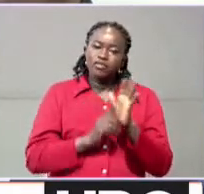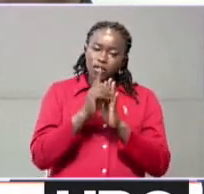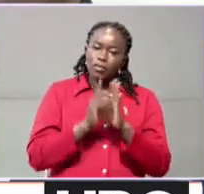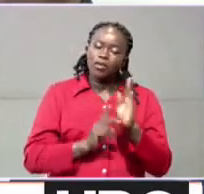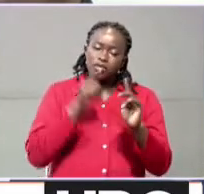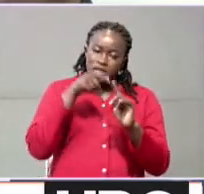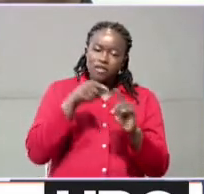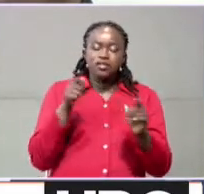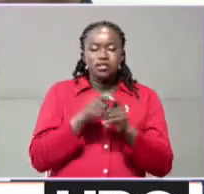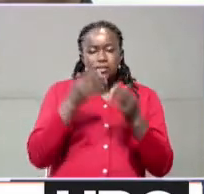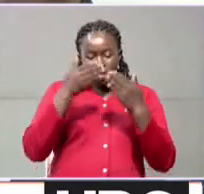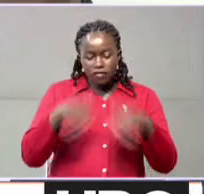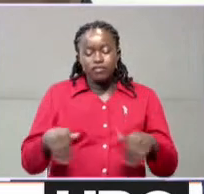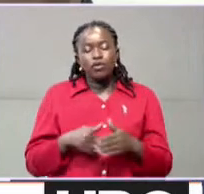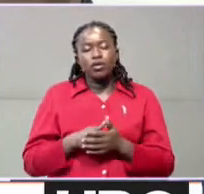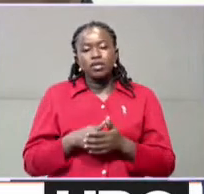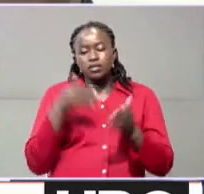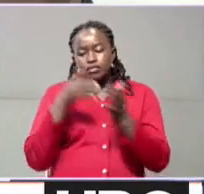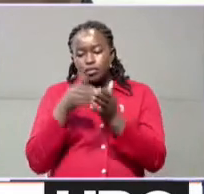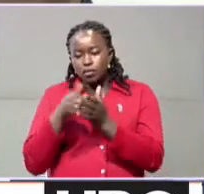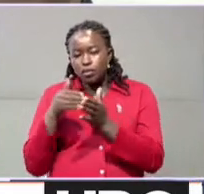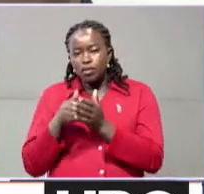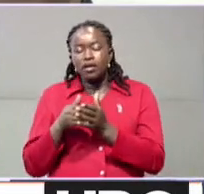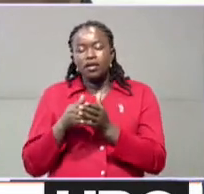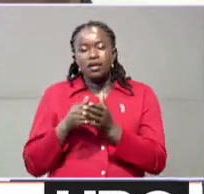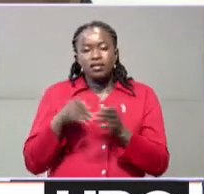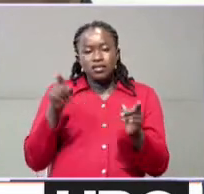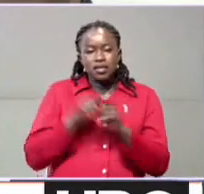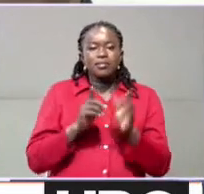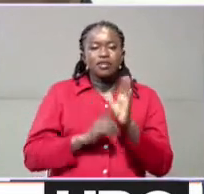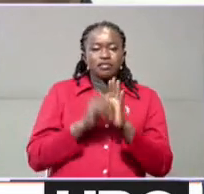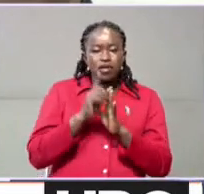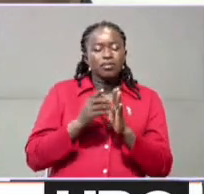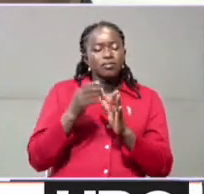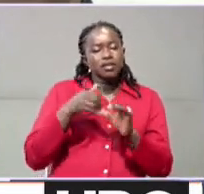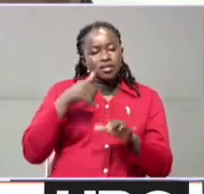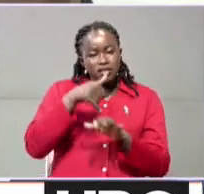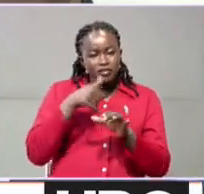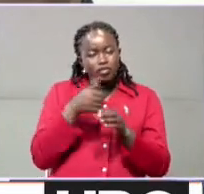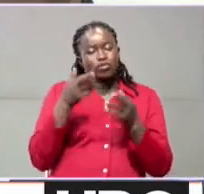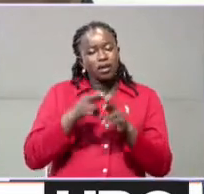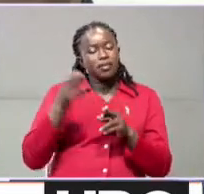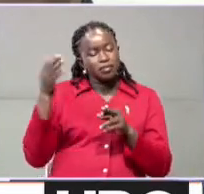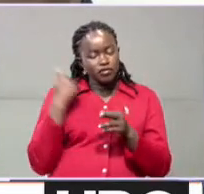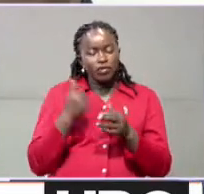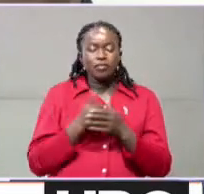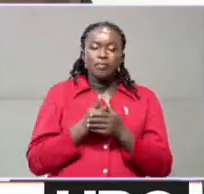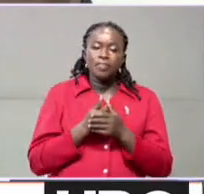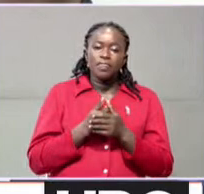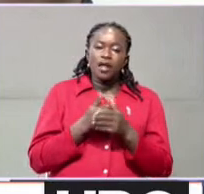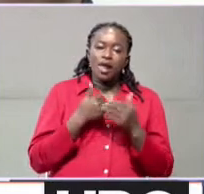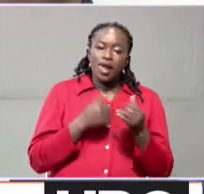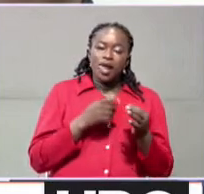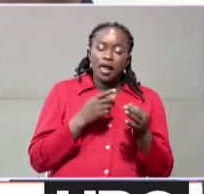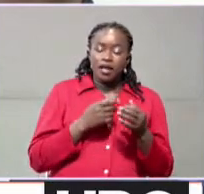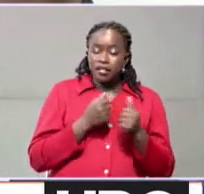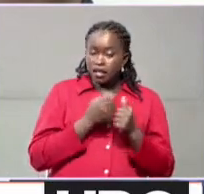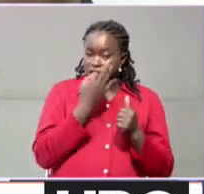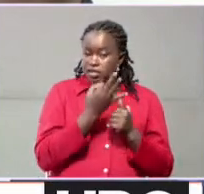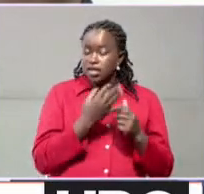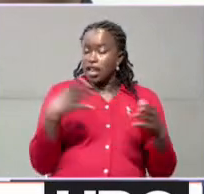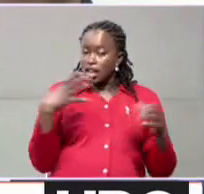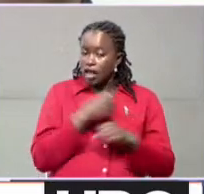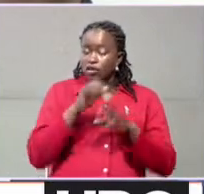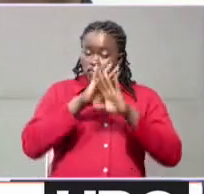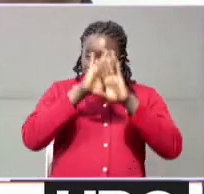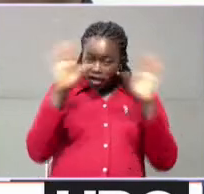and avoid the pitfalls of previous similar development interventions number 13 lack of clarity on